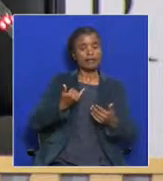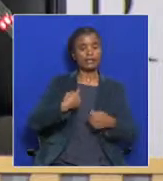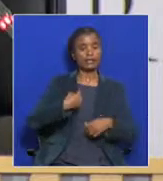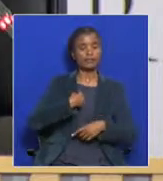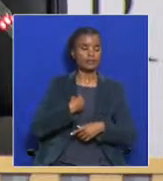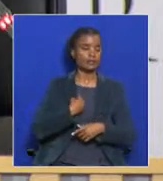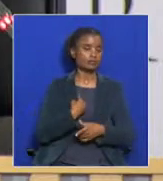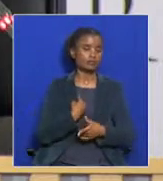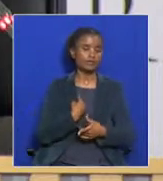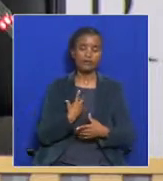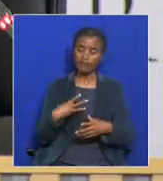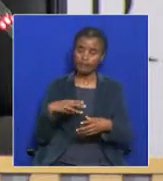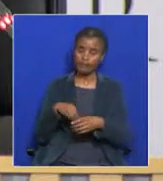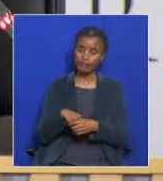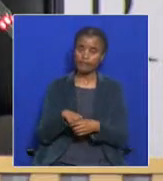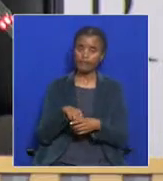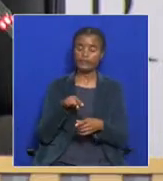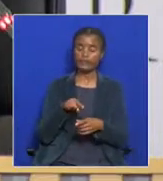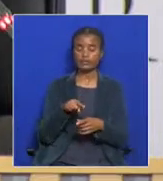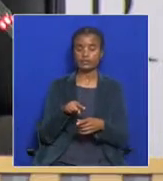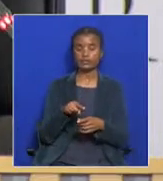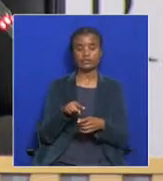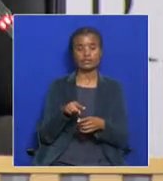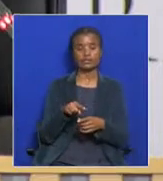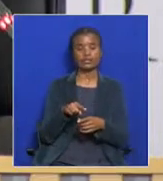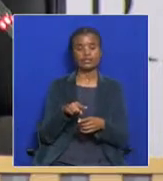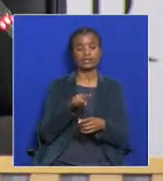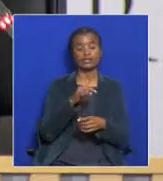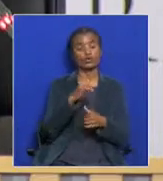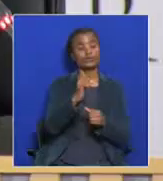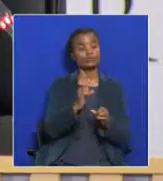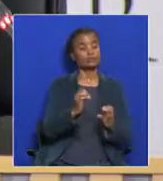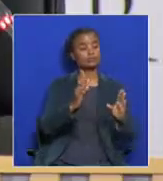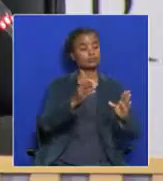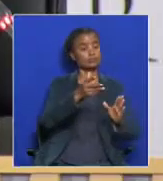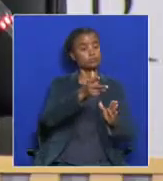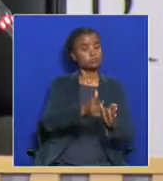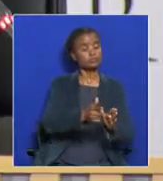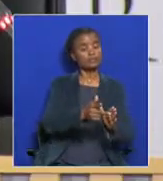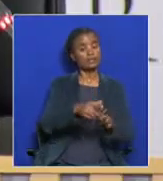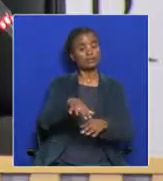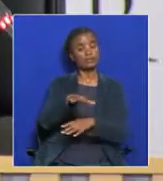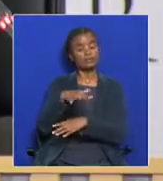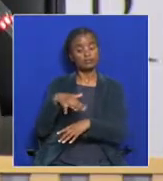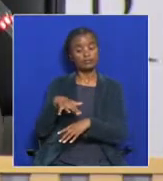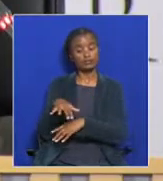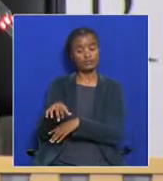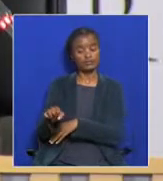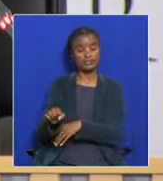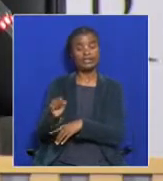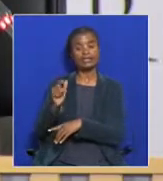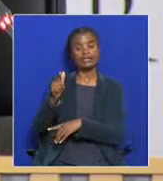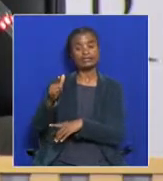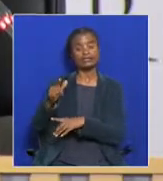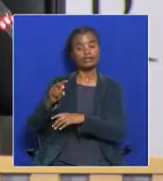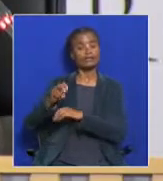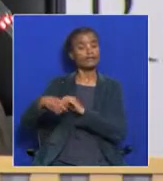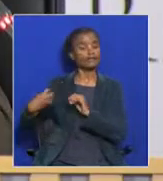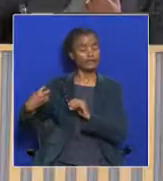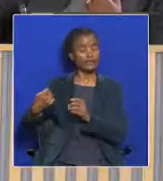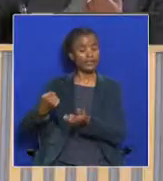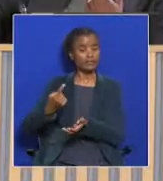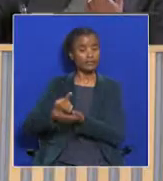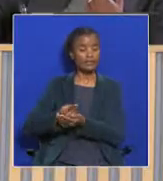this orchestrated placement of a container in Port Shepstone and the subsequent theft thereof. And I'm showing the Commission